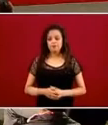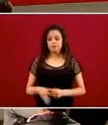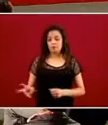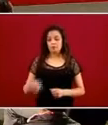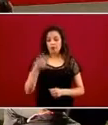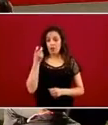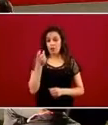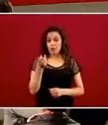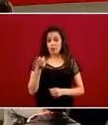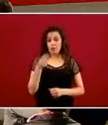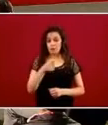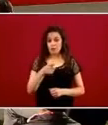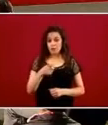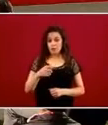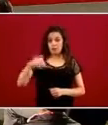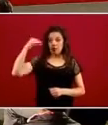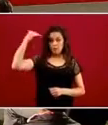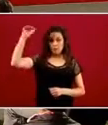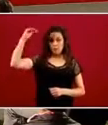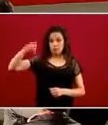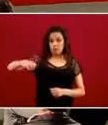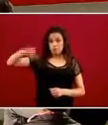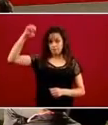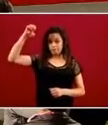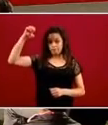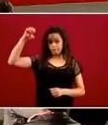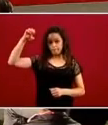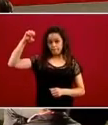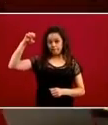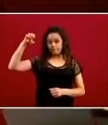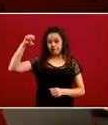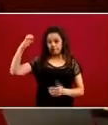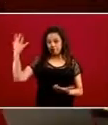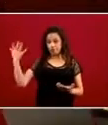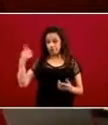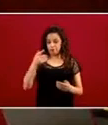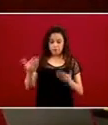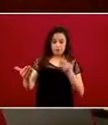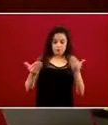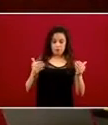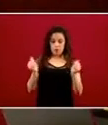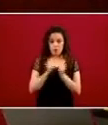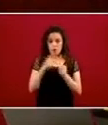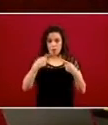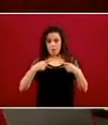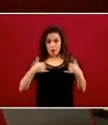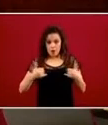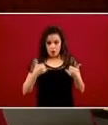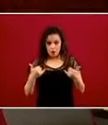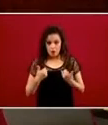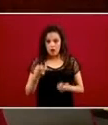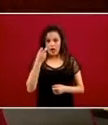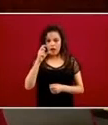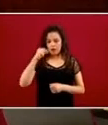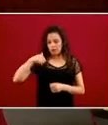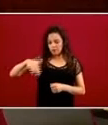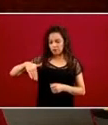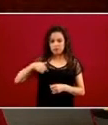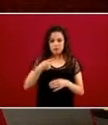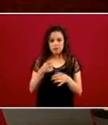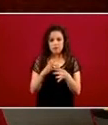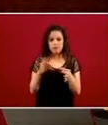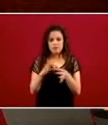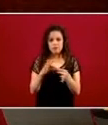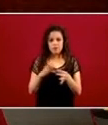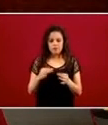And talking about the senior citizen phenomenon as compared to younger people, it is exactly what I have